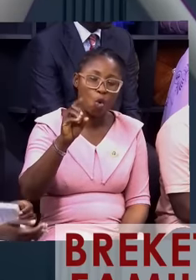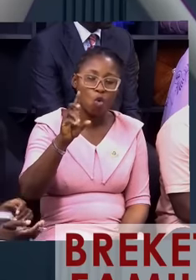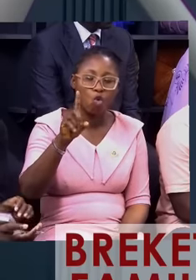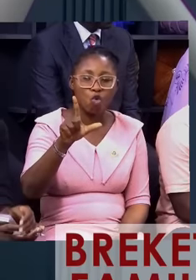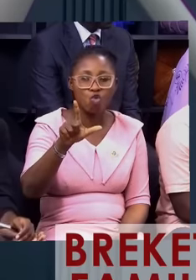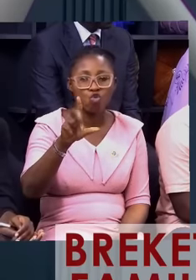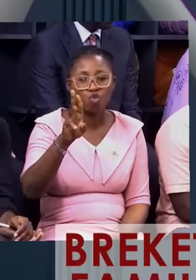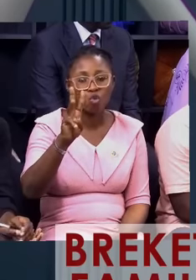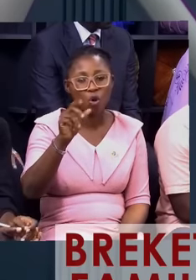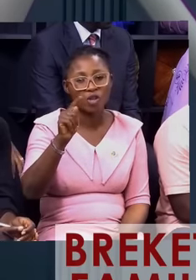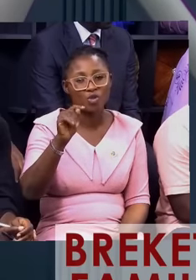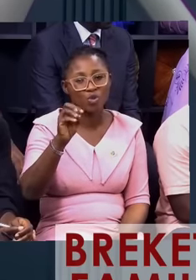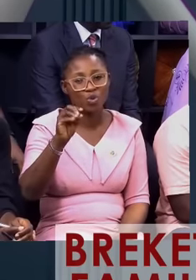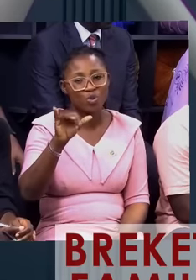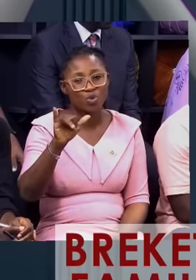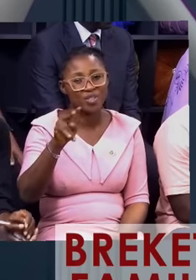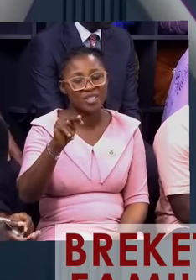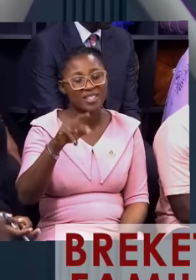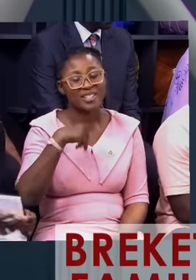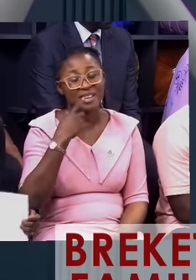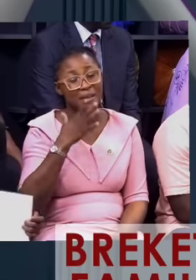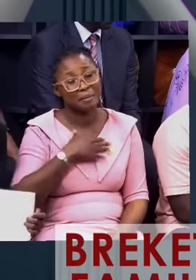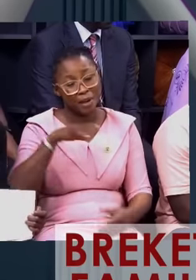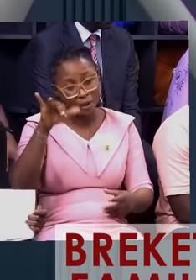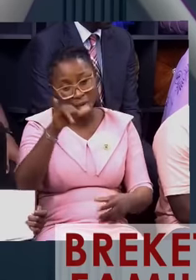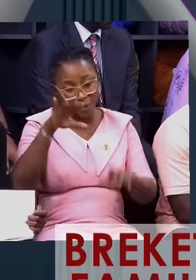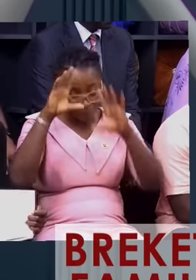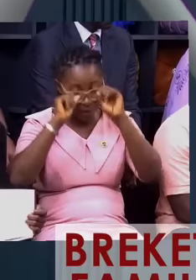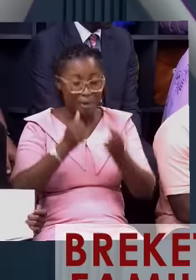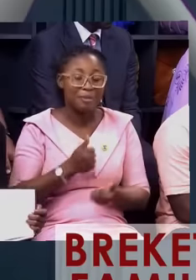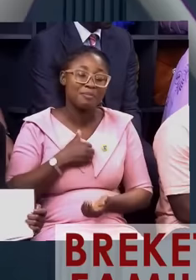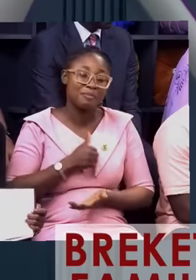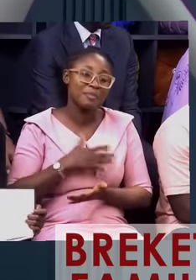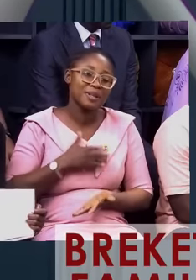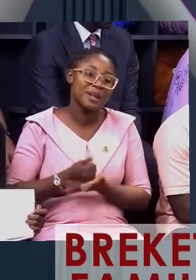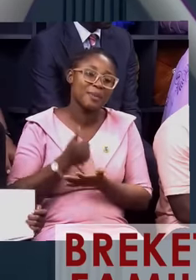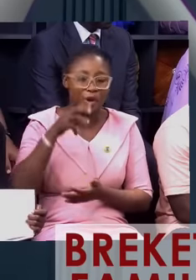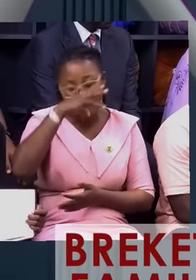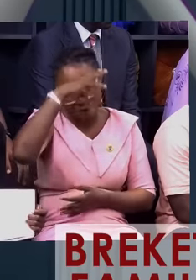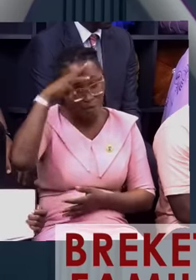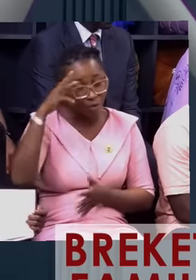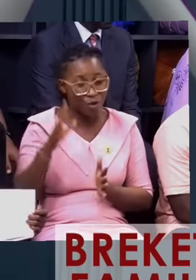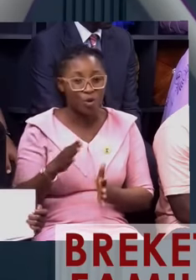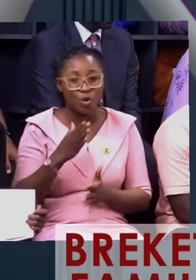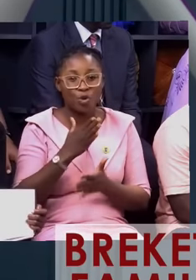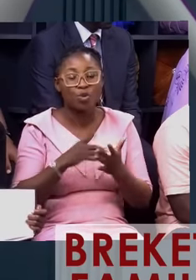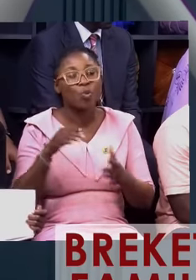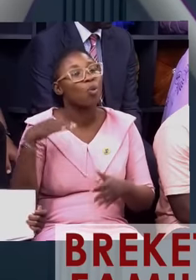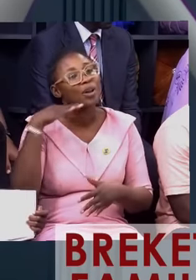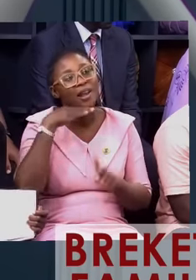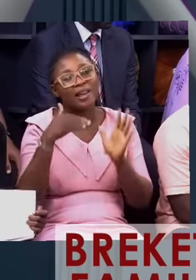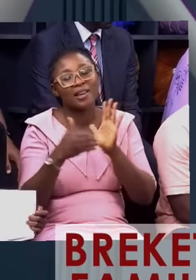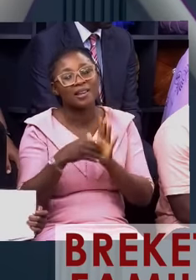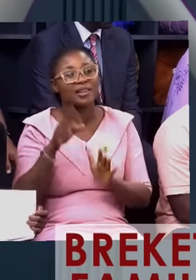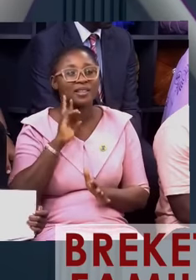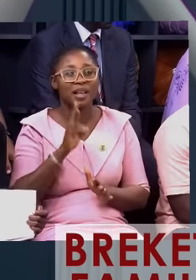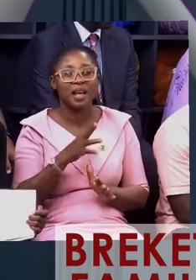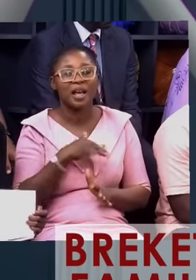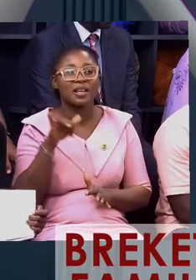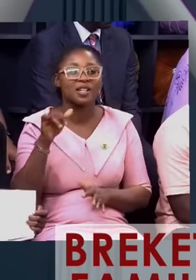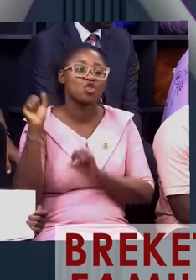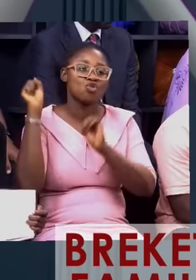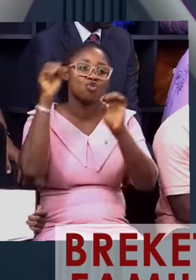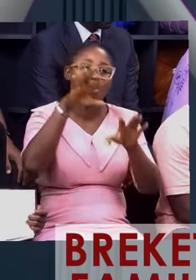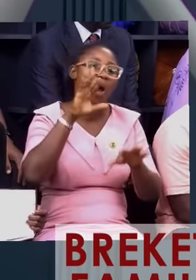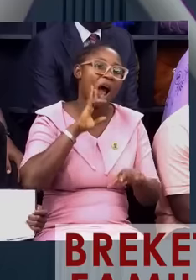uh he say my ordinary president please help a widow someone lied against her and they threw